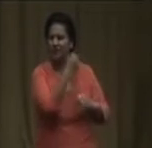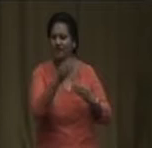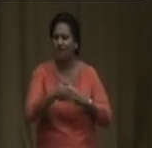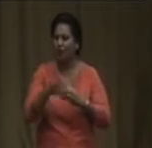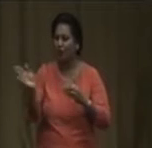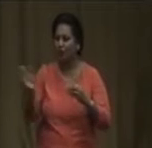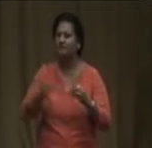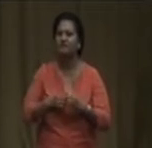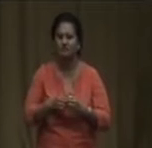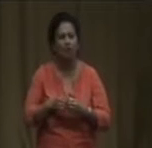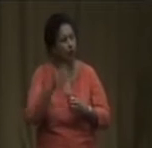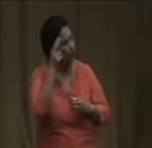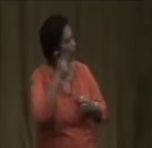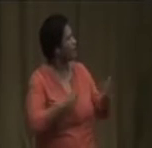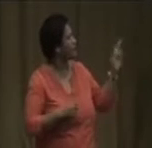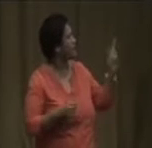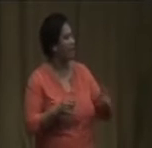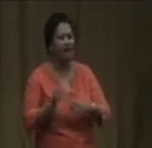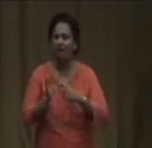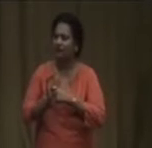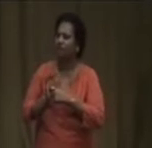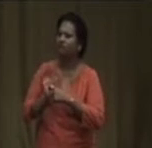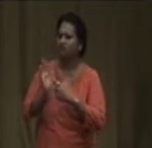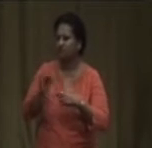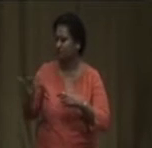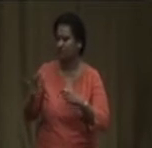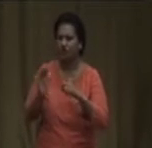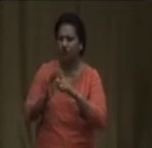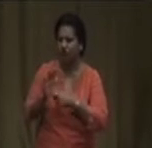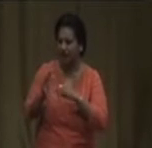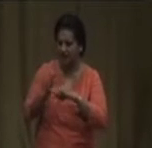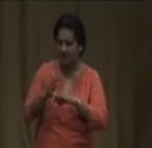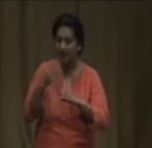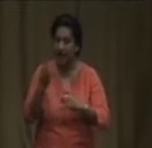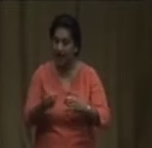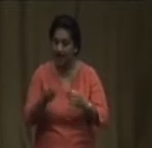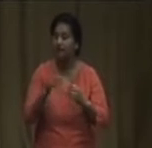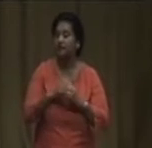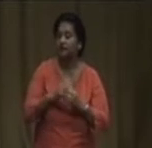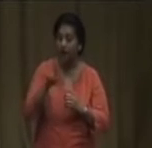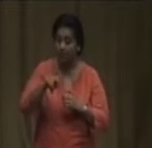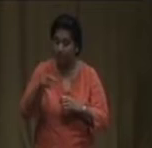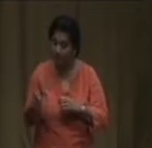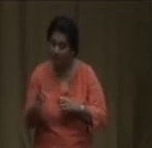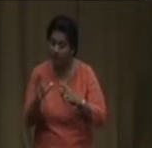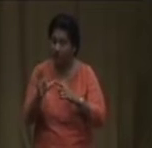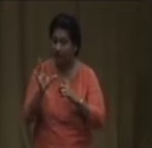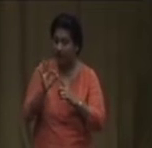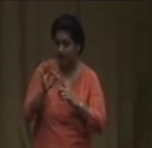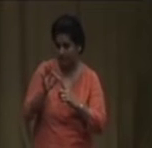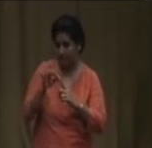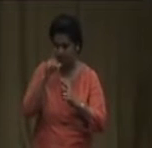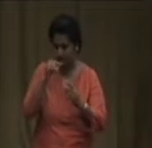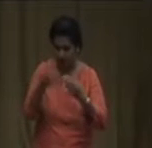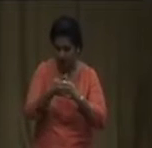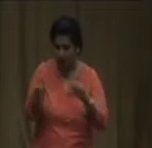called Reveal.js, which gives us, it's essentially a single page application which would give us the ability to make open